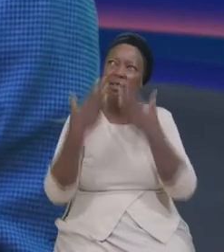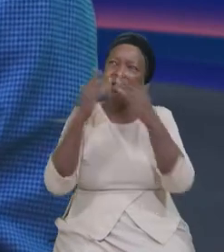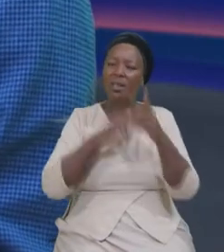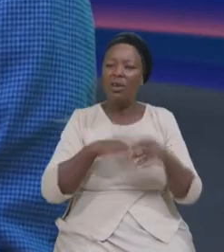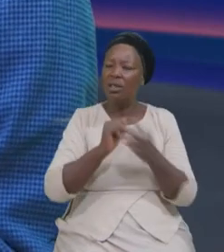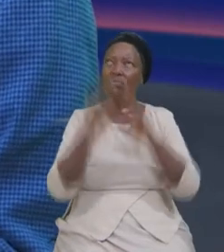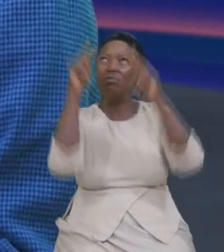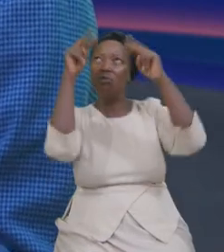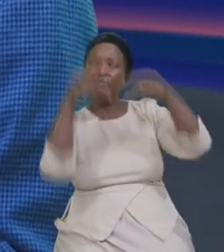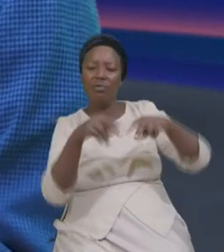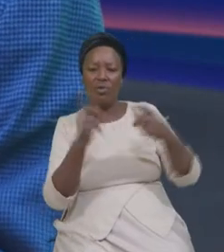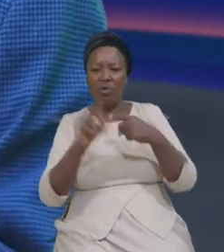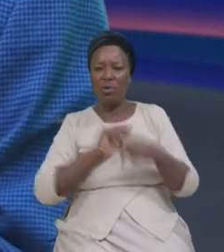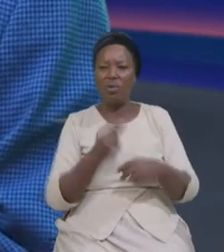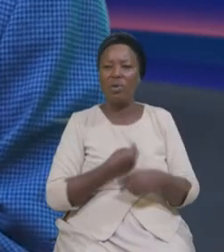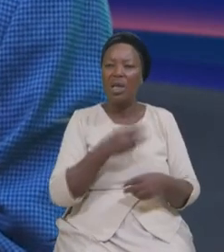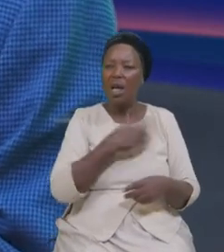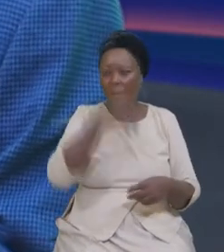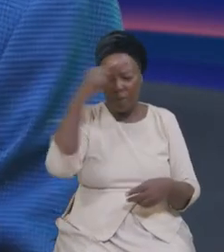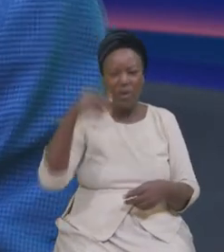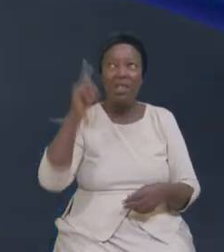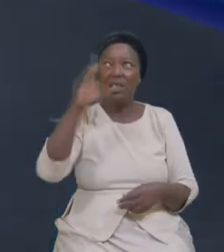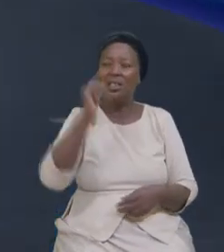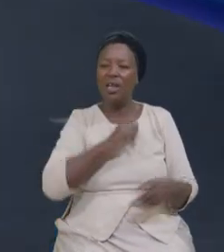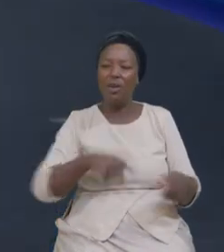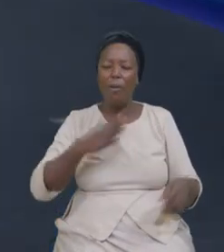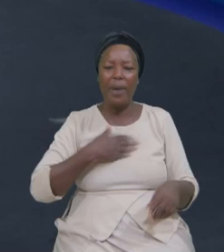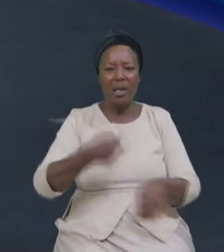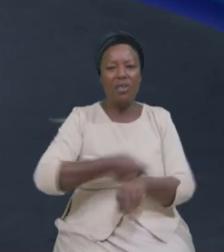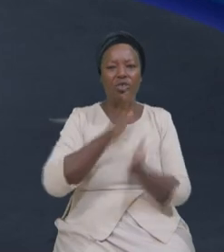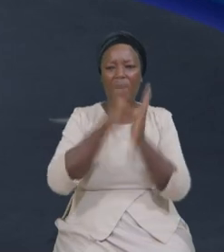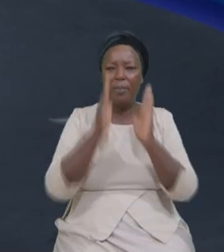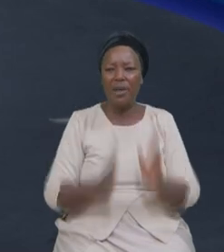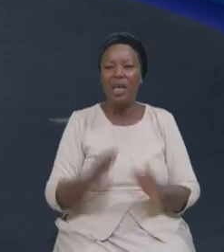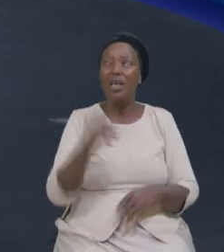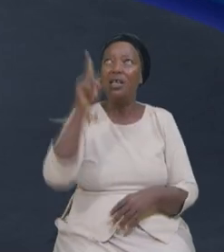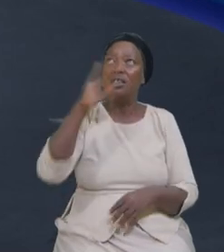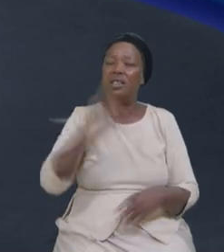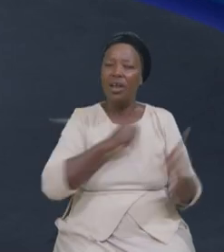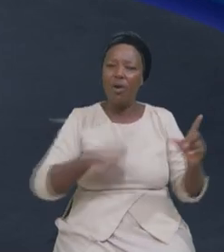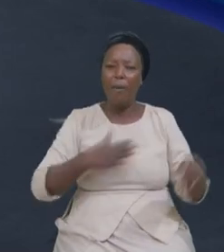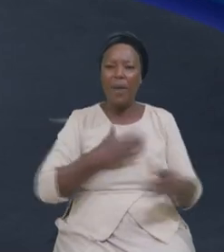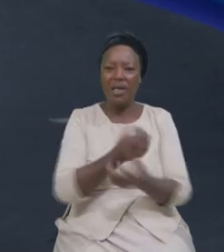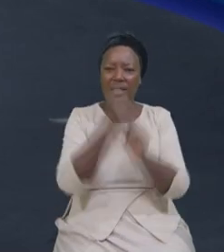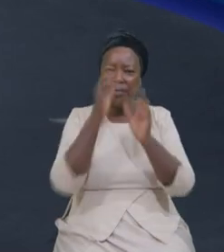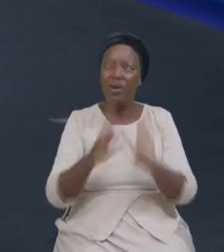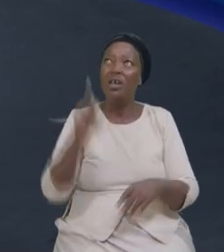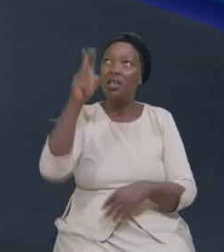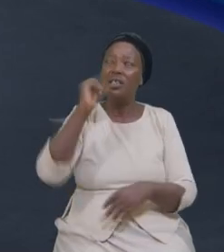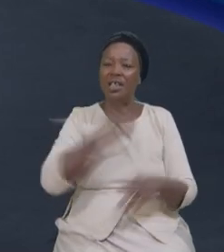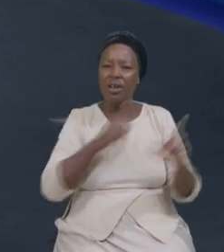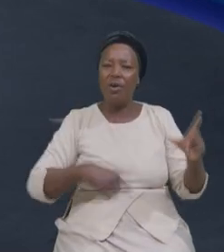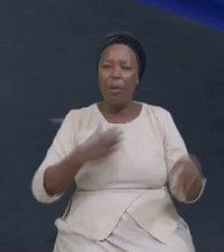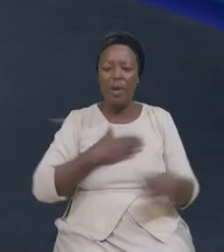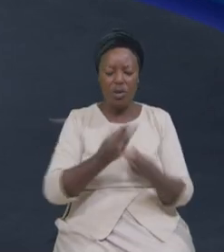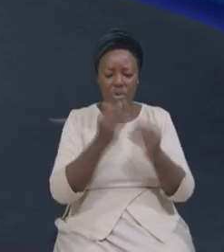him and is the Lord my shepherd? Is the Lord my savior? Is the Lord my solution